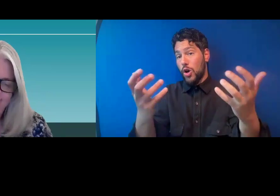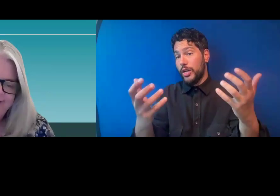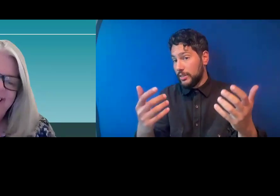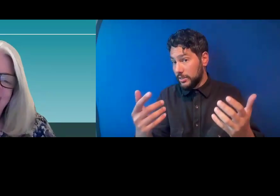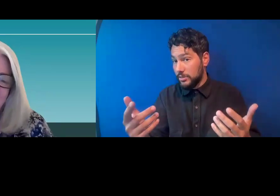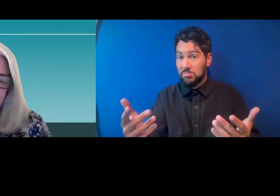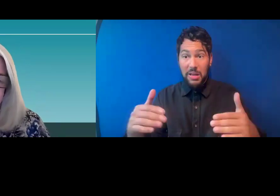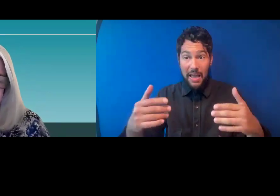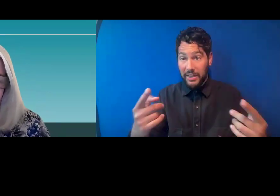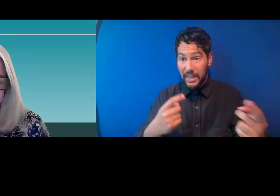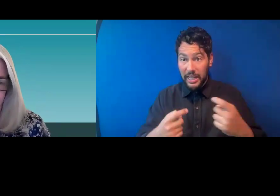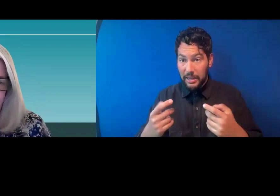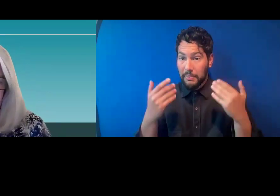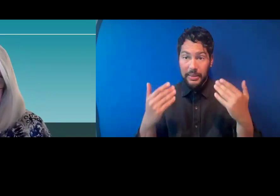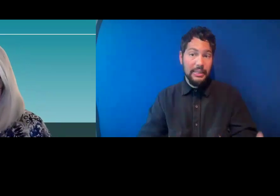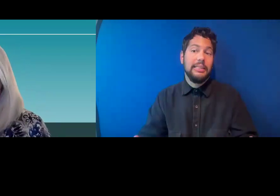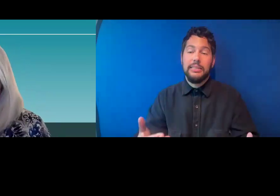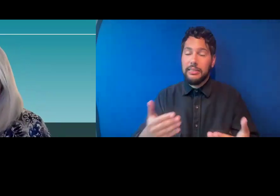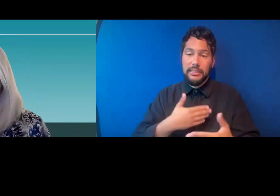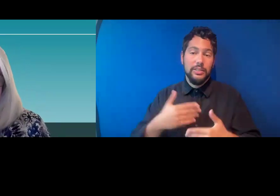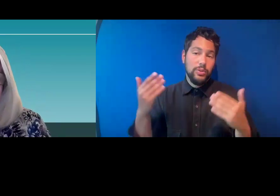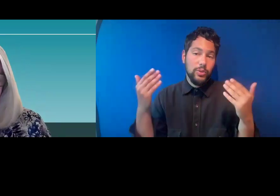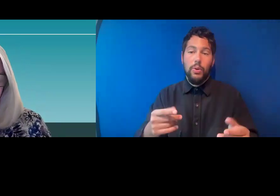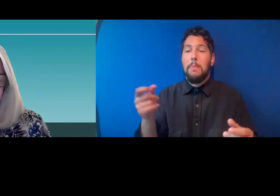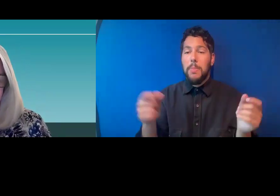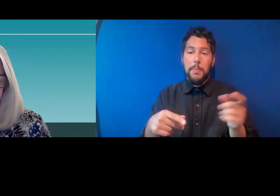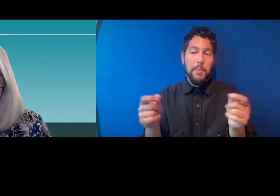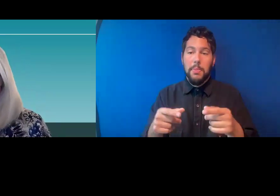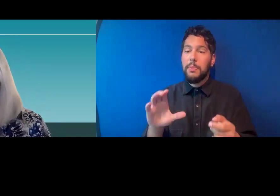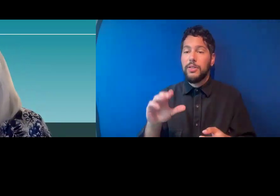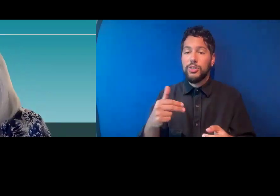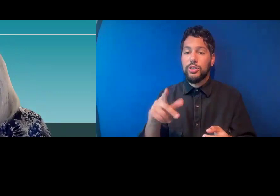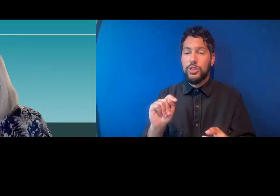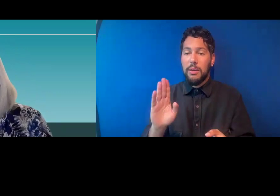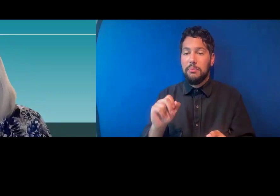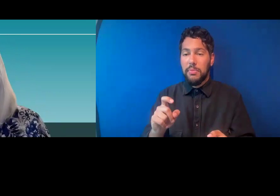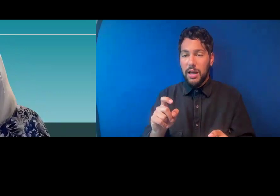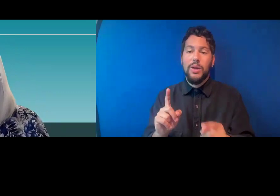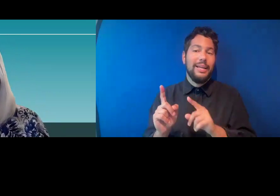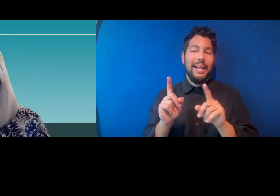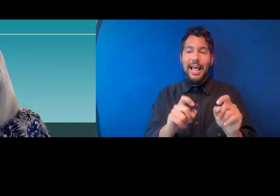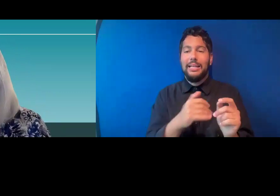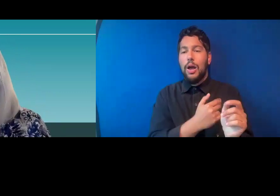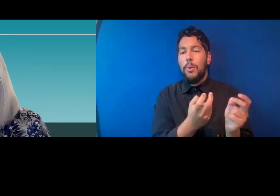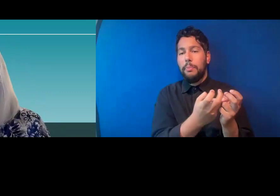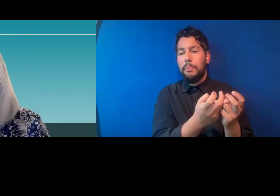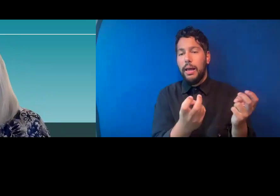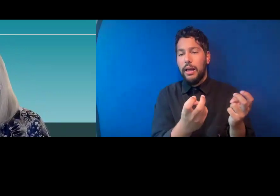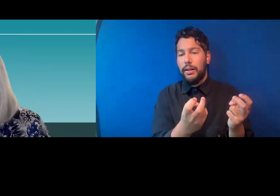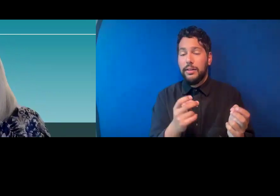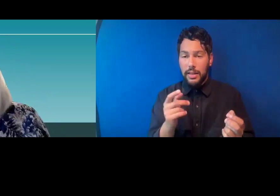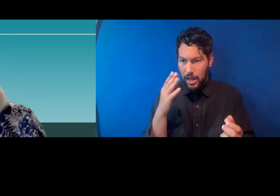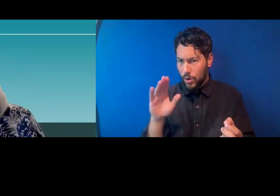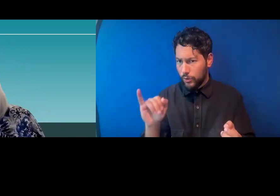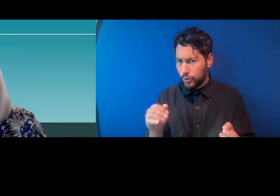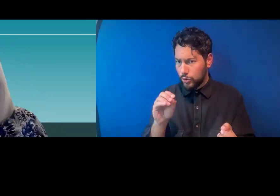haven't yet asked, please go ahead again and put them in the chat box so that we can ask our panelists. So I don't know if